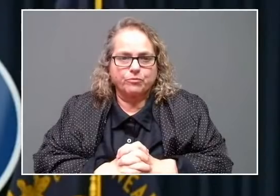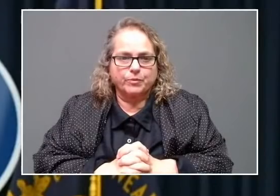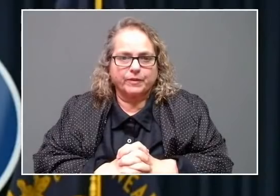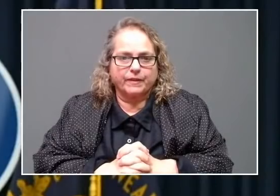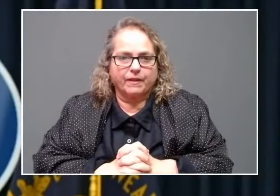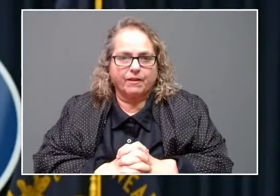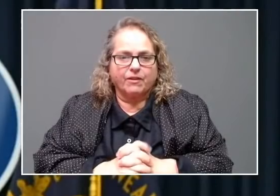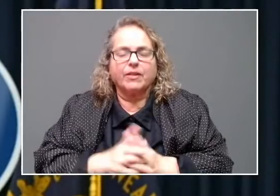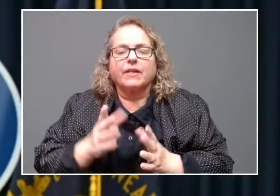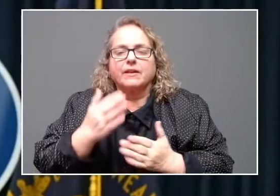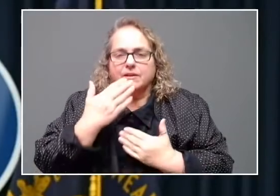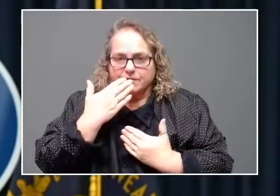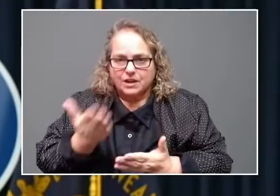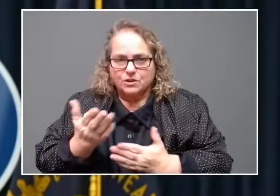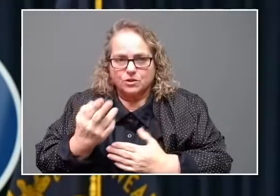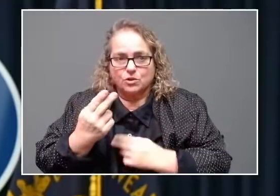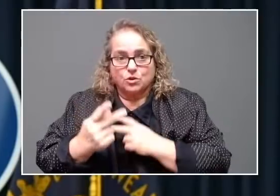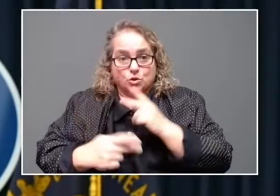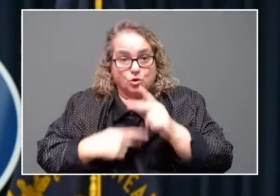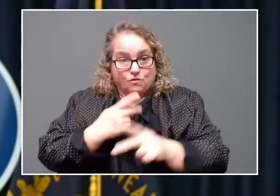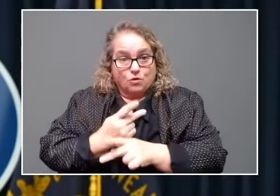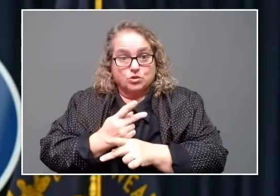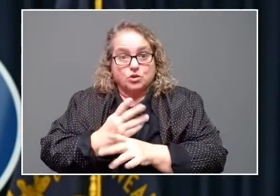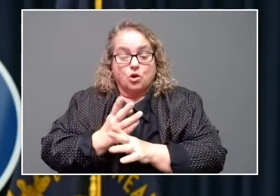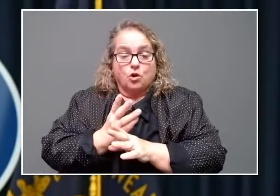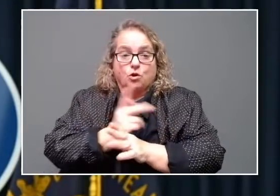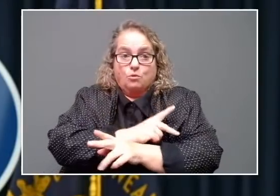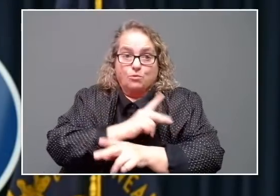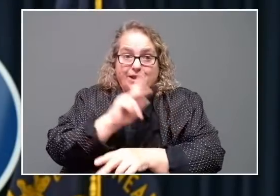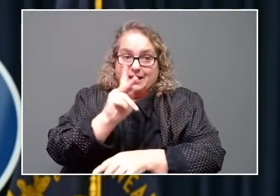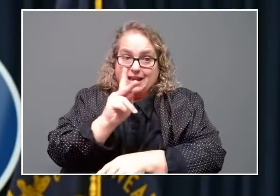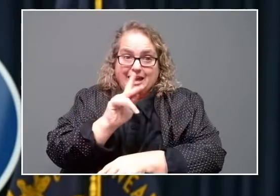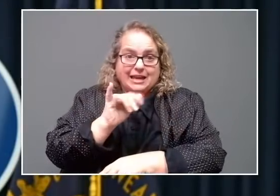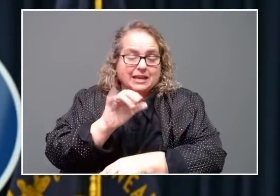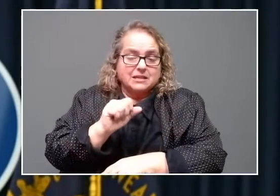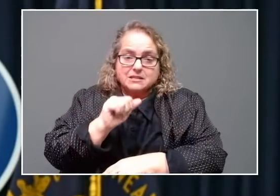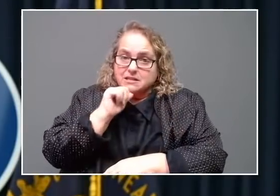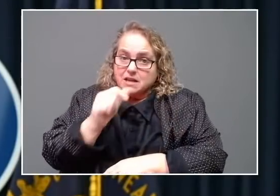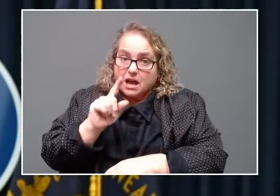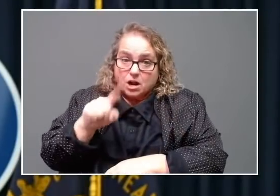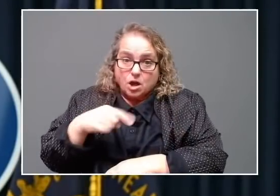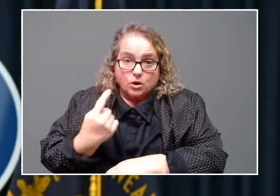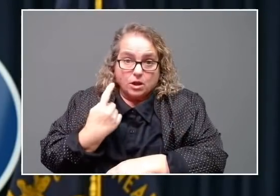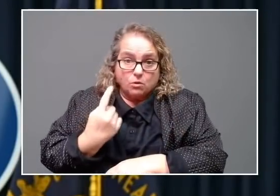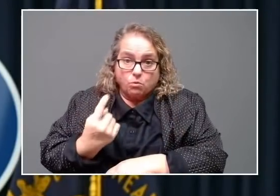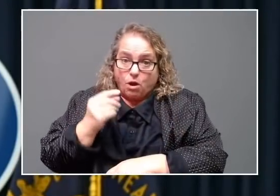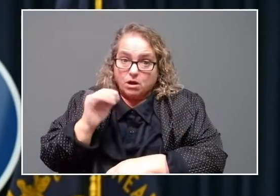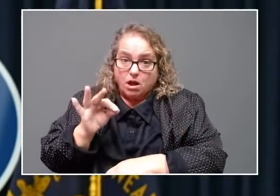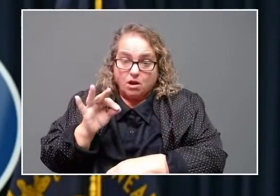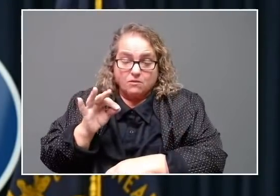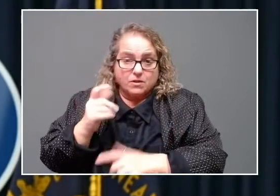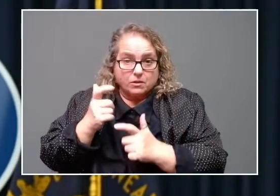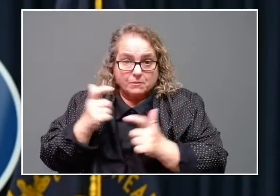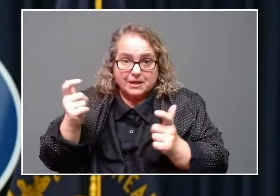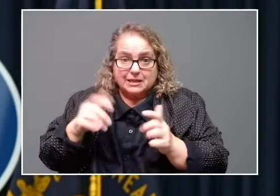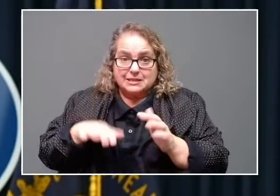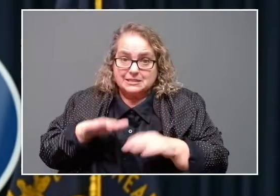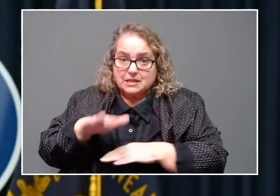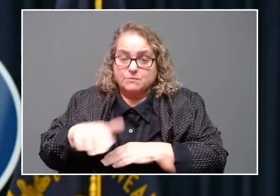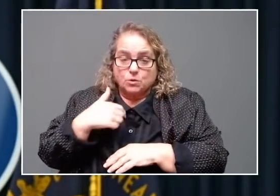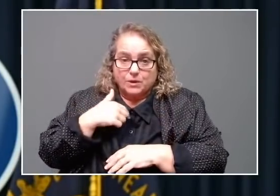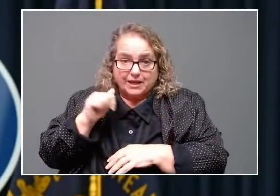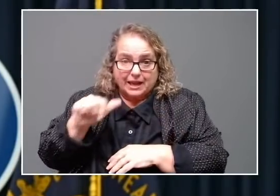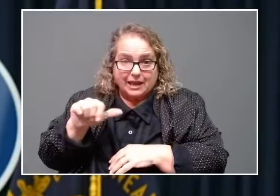Thank you. Universal pre-K is not only one of the major steps we can take